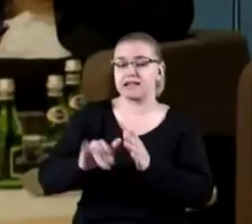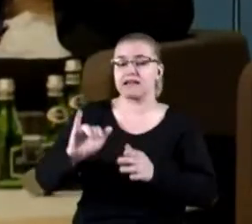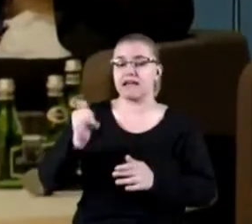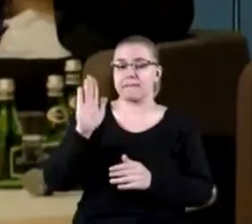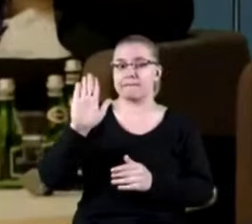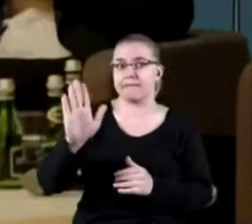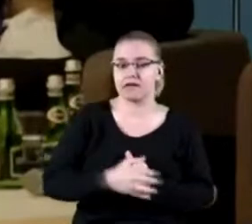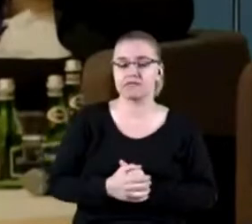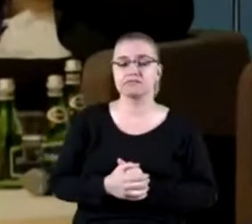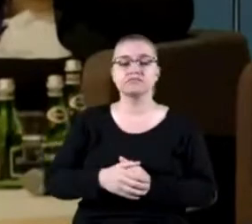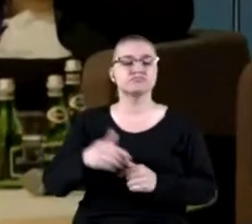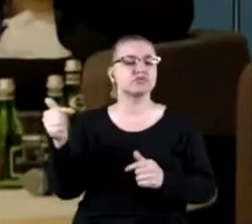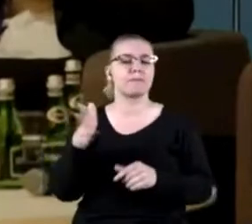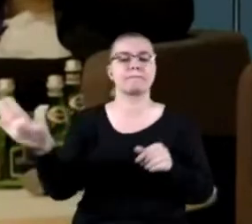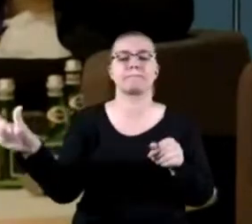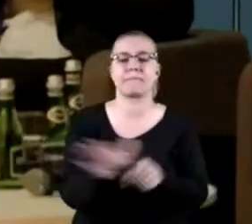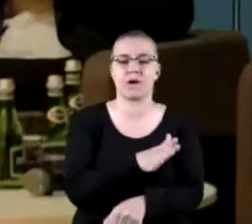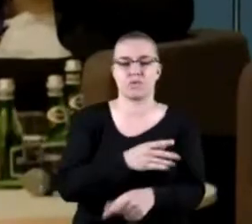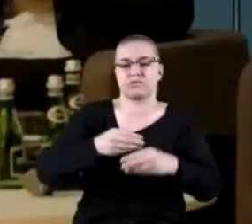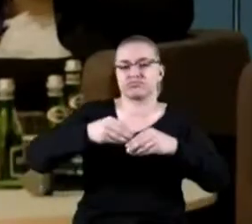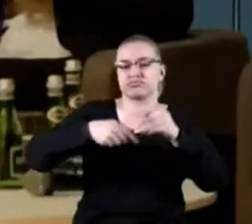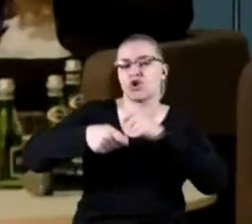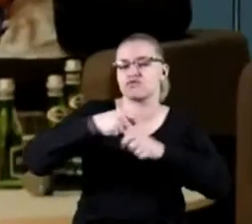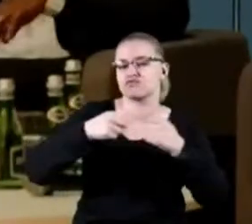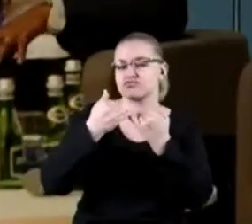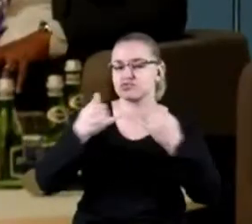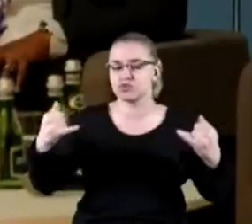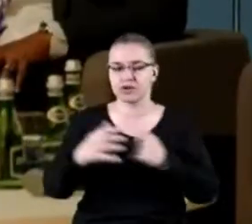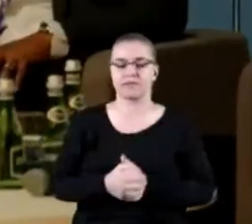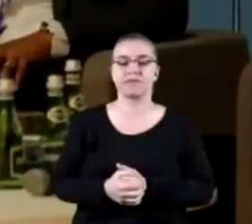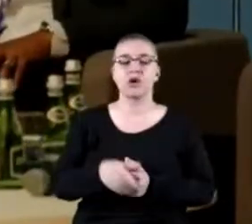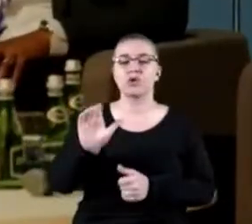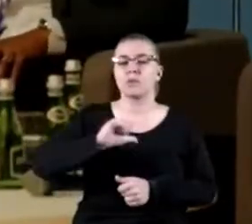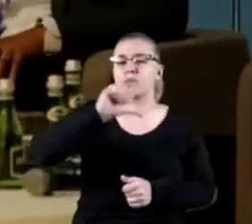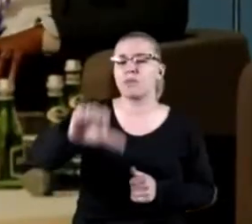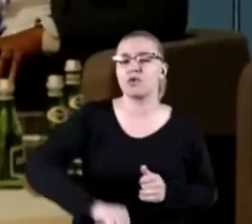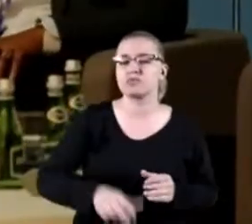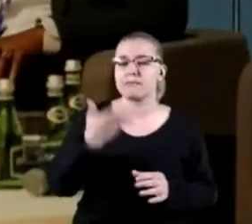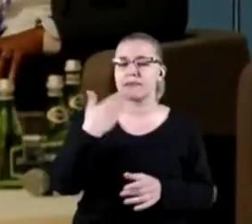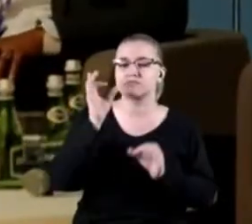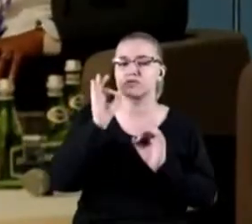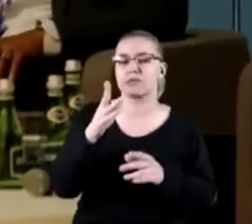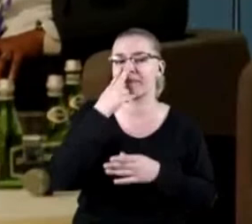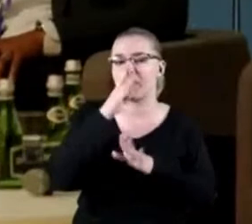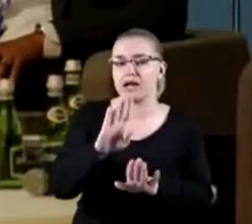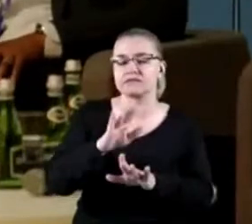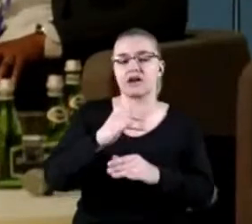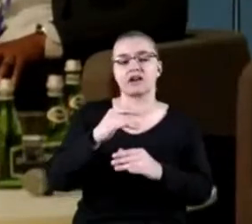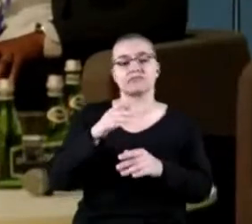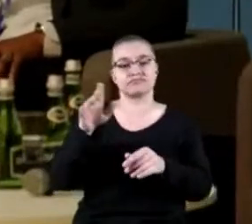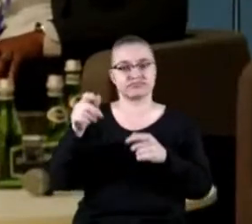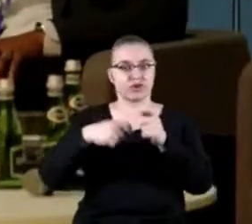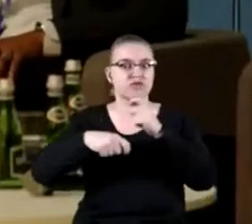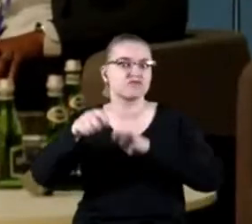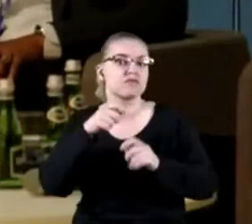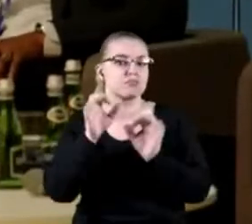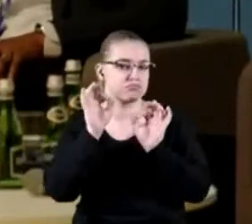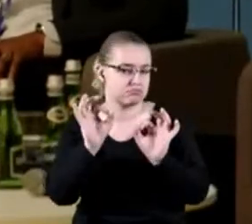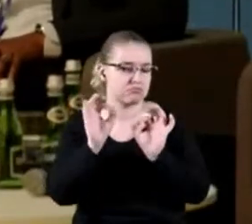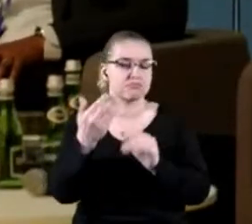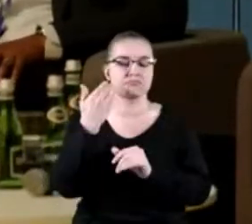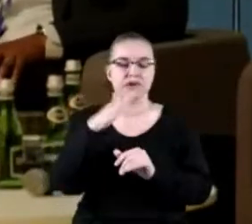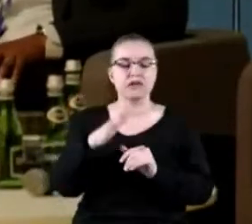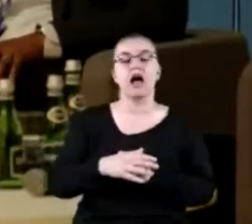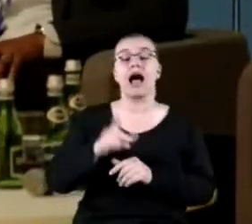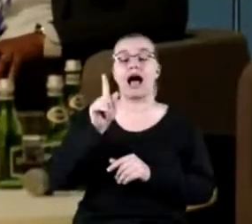think the mayors today, they were expressing very well, very good solutions that we need to pay attention for. But we are ready to join forces with you to